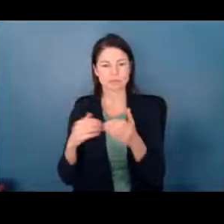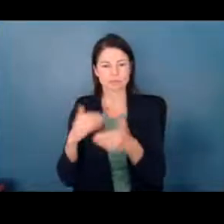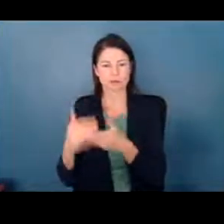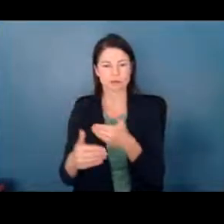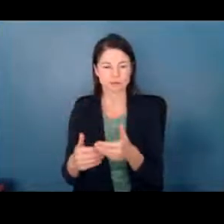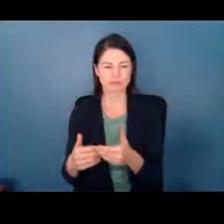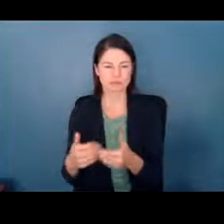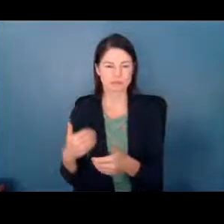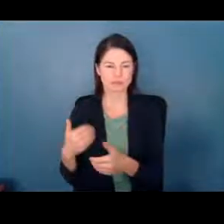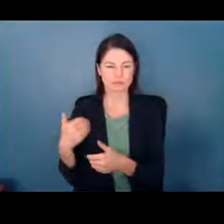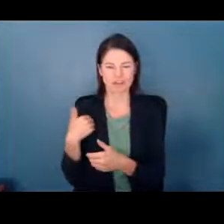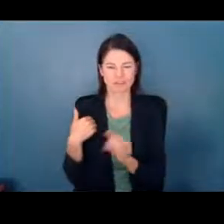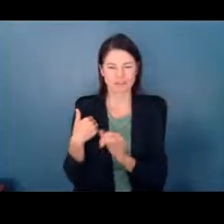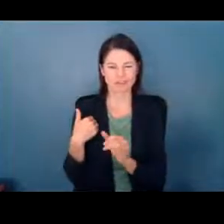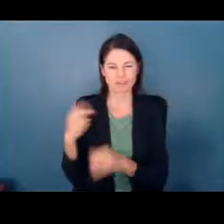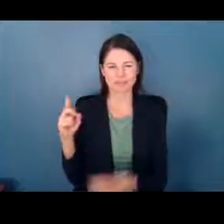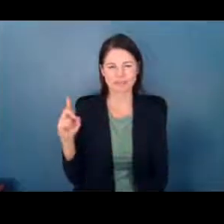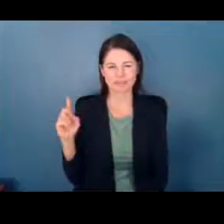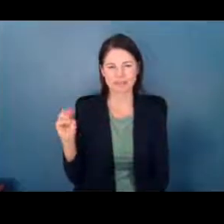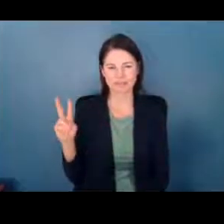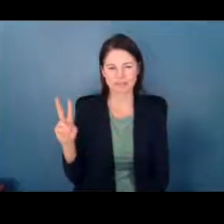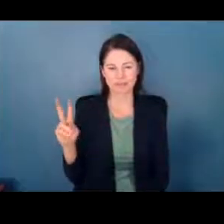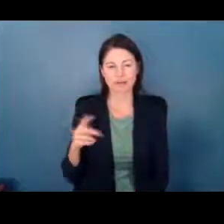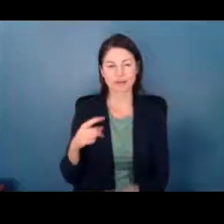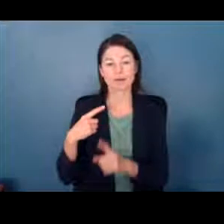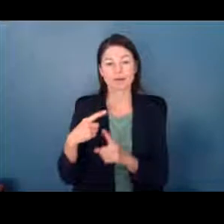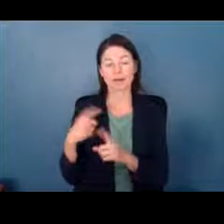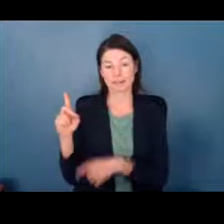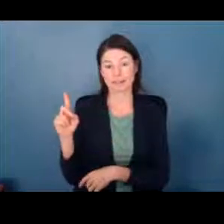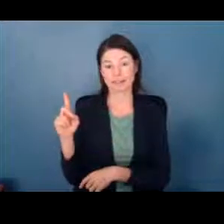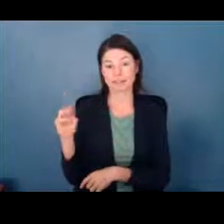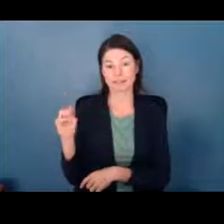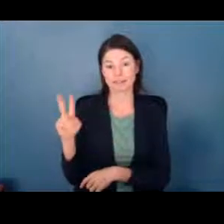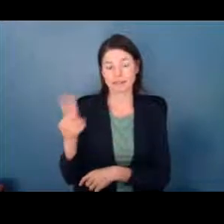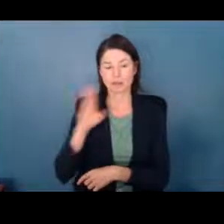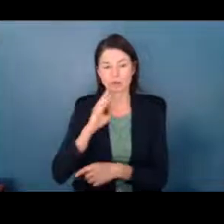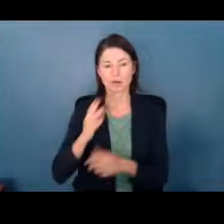the DMV, and have the Department of Motor Vehicles administer the pilot.